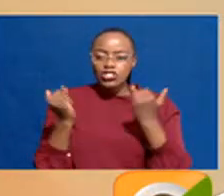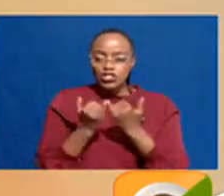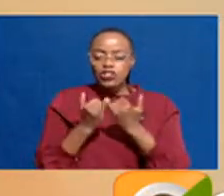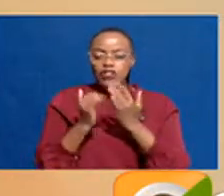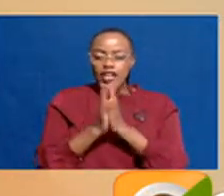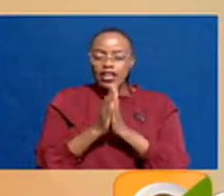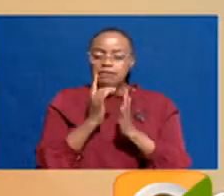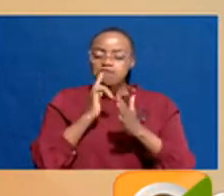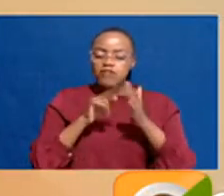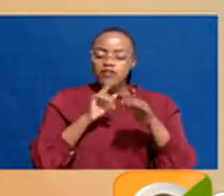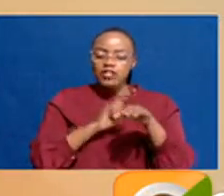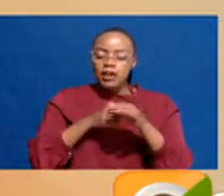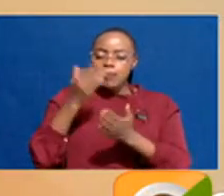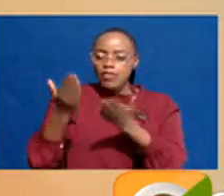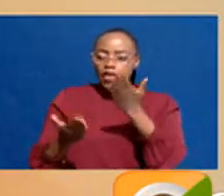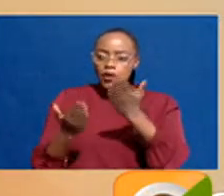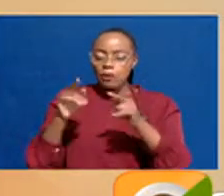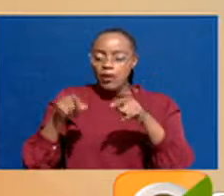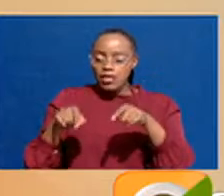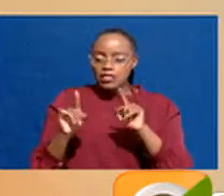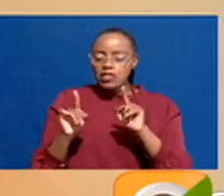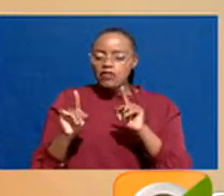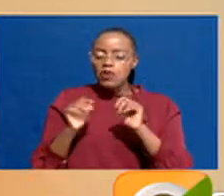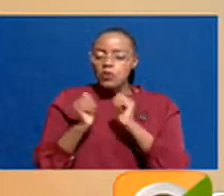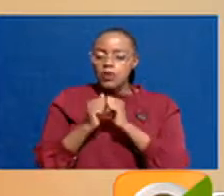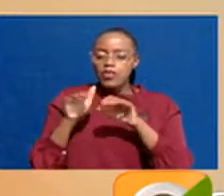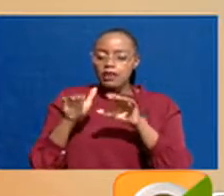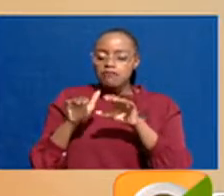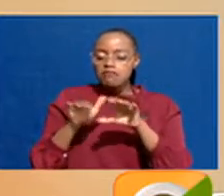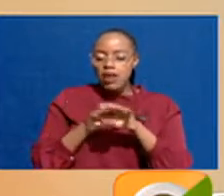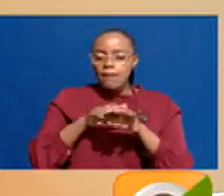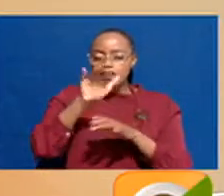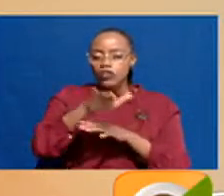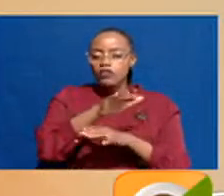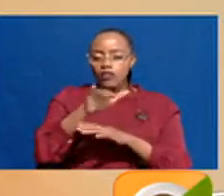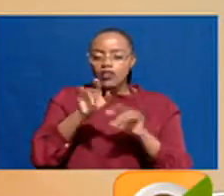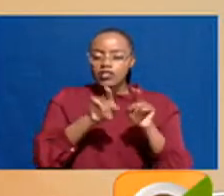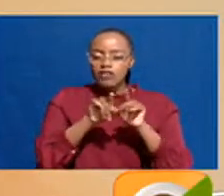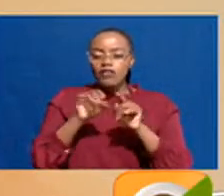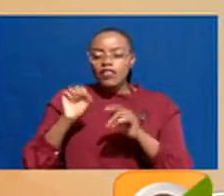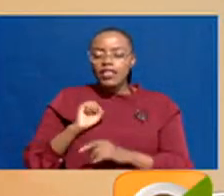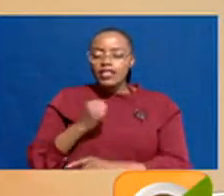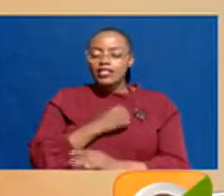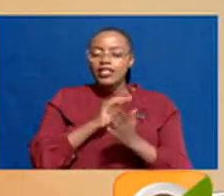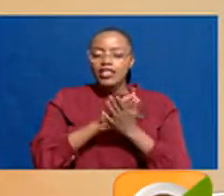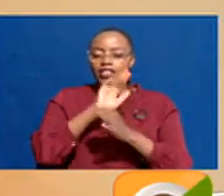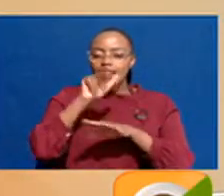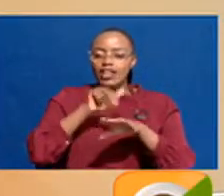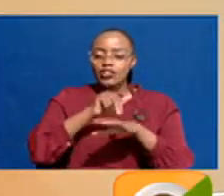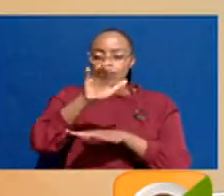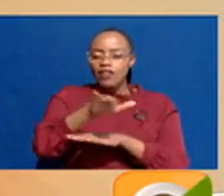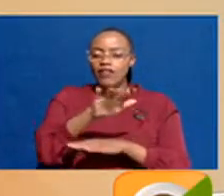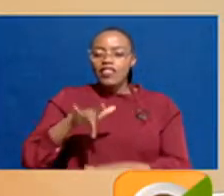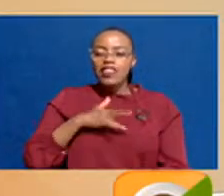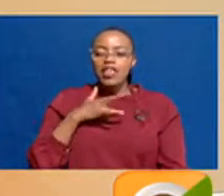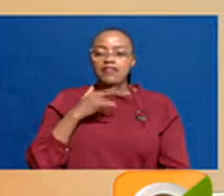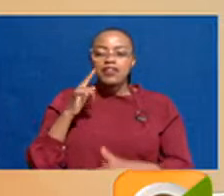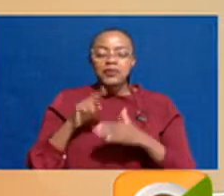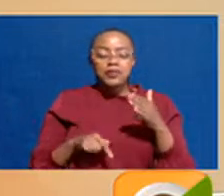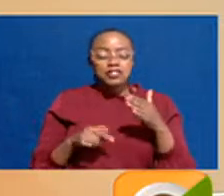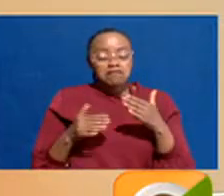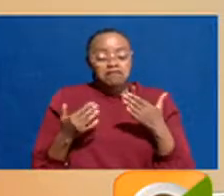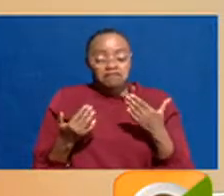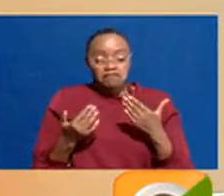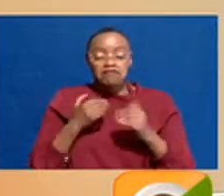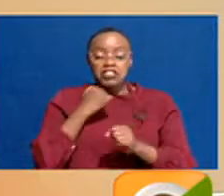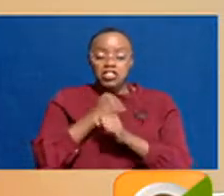them saying that when they compare themselves against the members of Parliament, that is the Senate and the National Assembly, they sort of feel that,